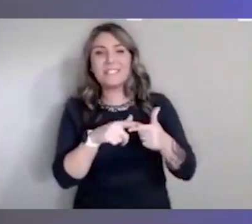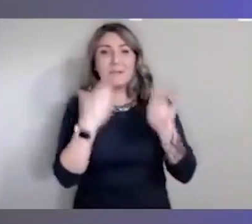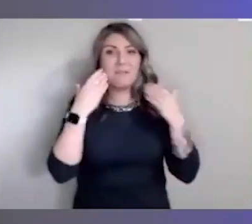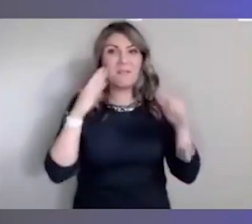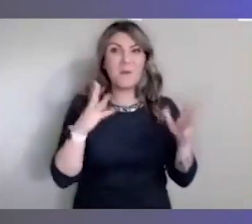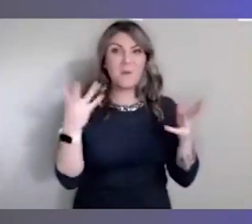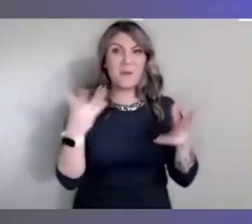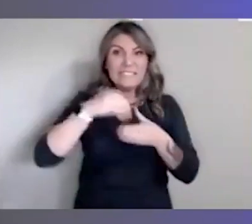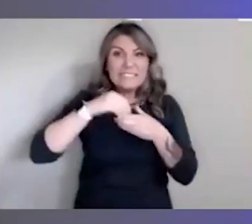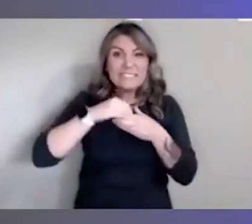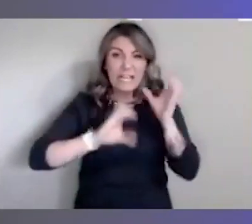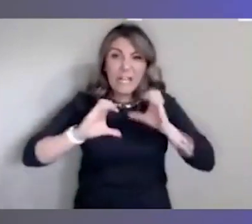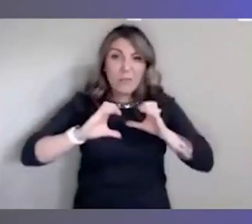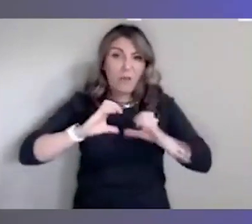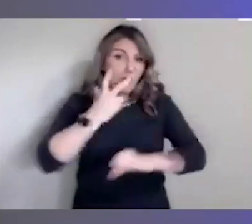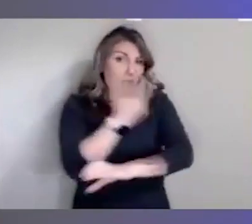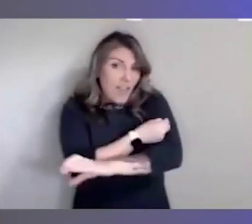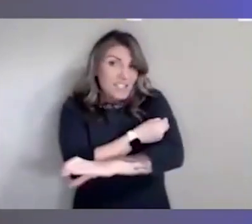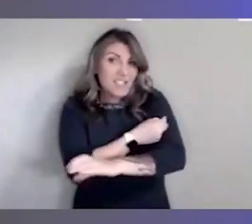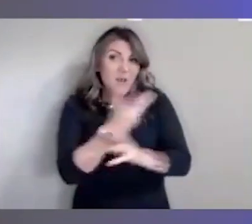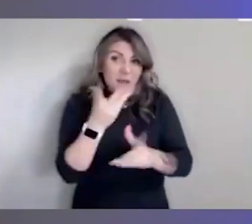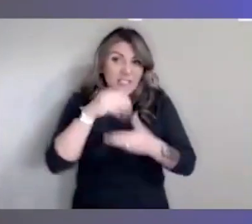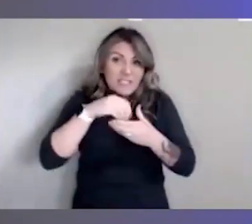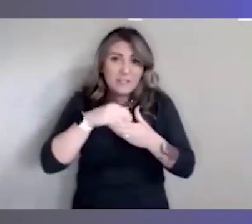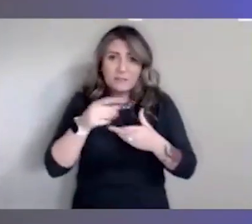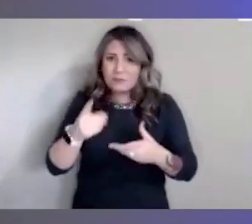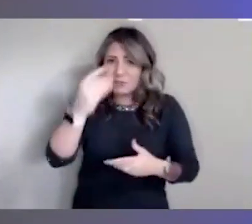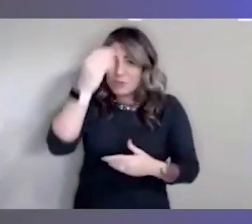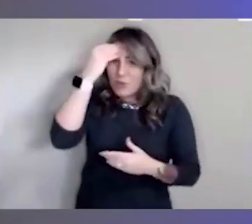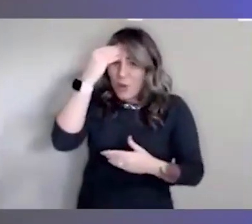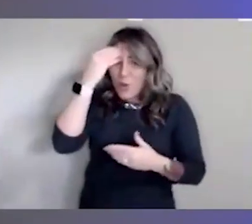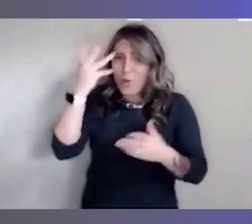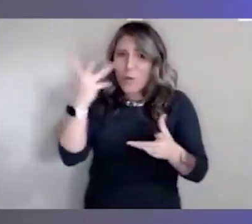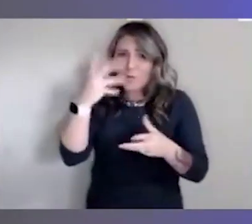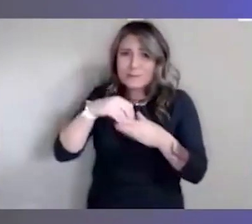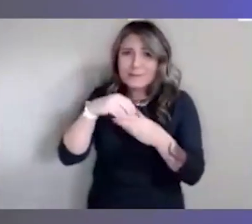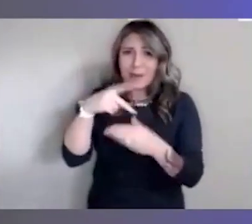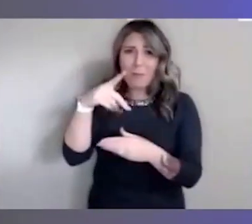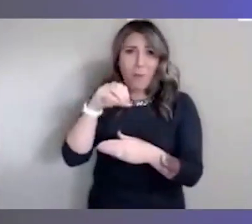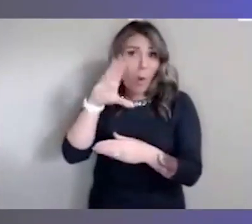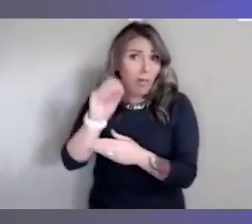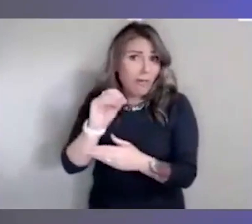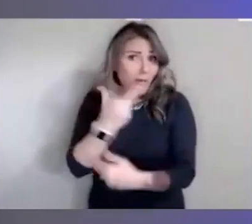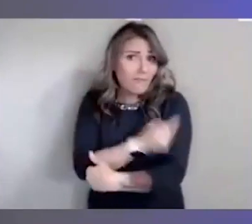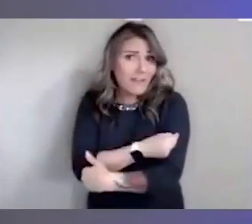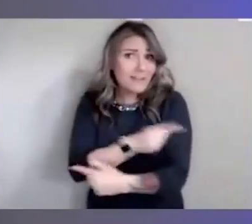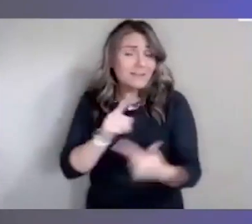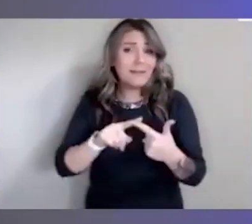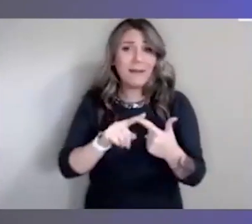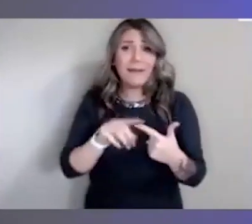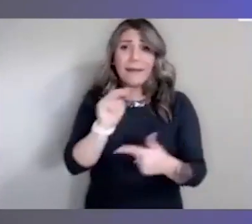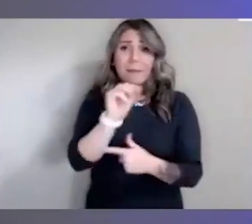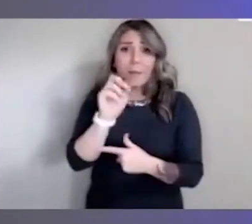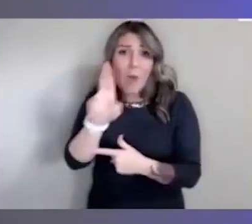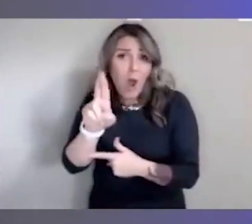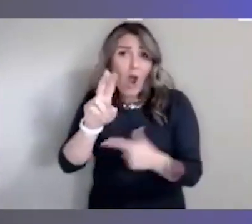And I will say to them, did you know what was in the polio vaccine? Did you know what was in the measles, mumps, rubella